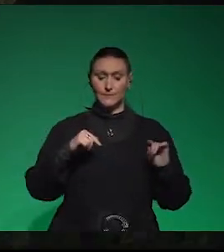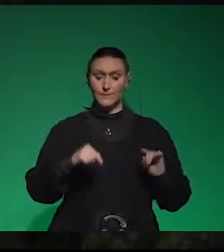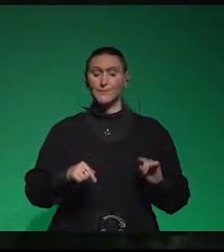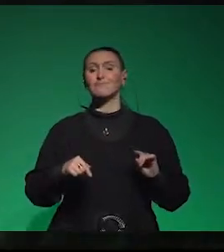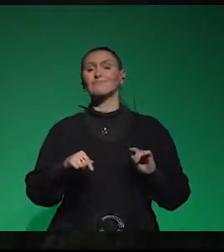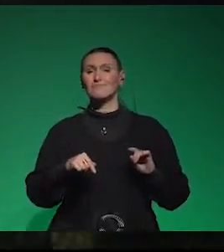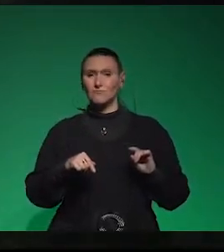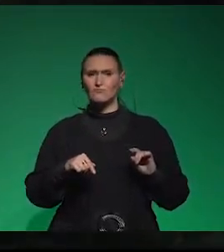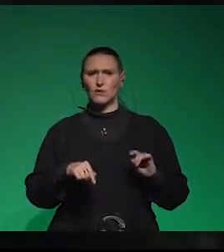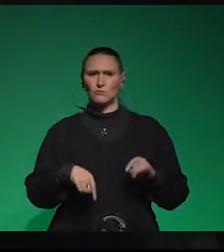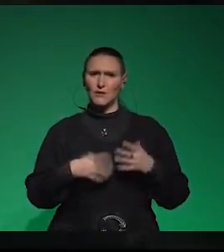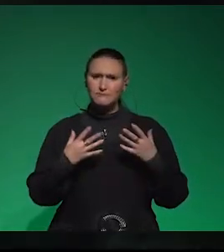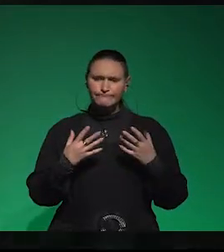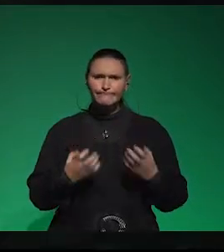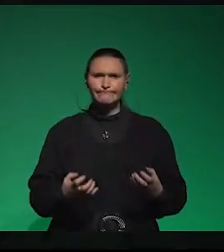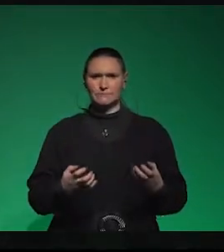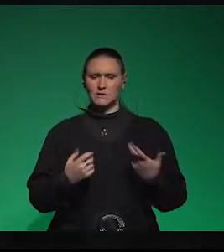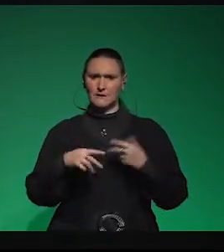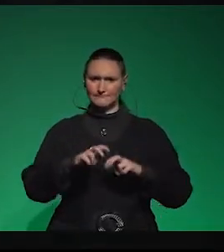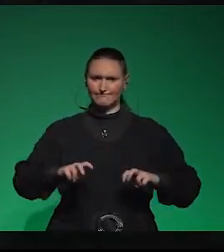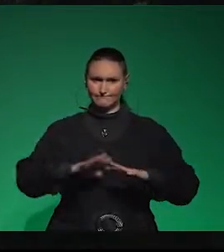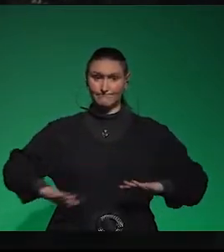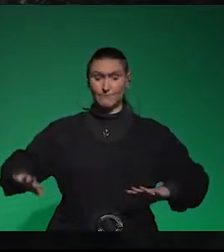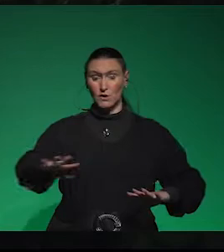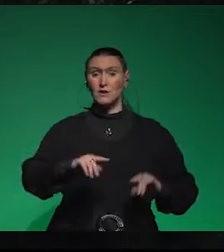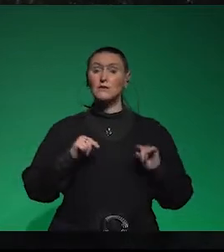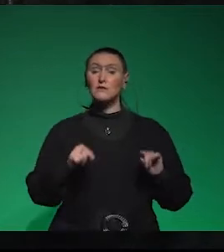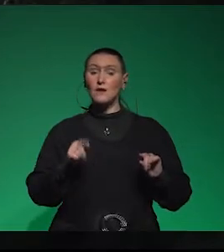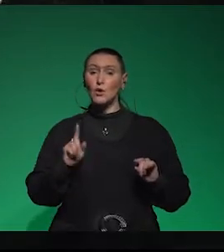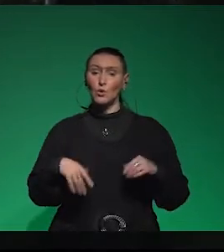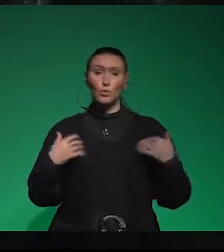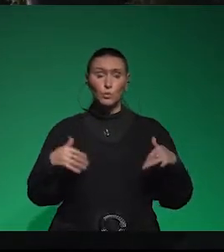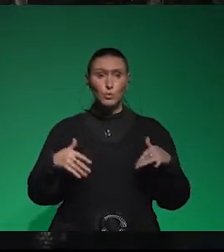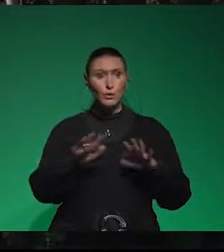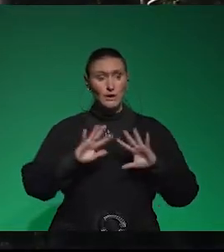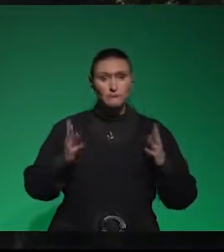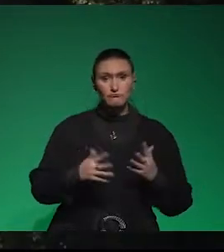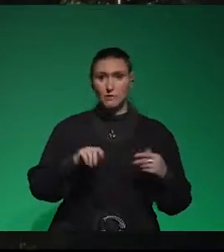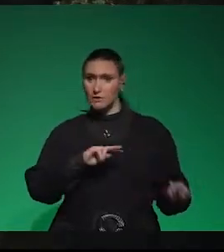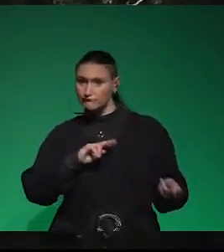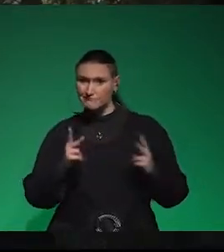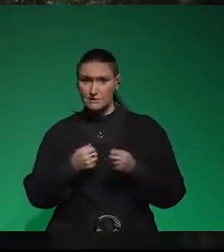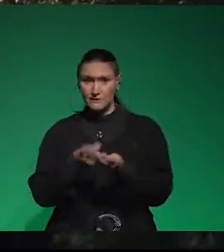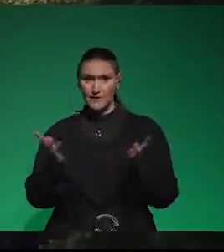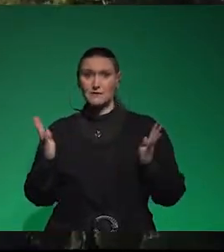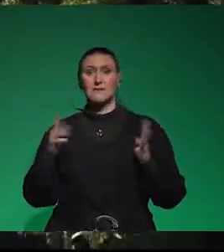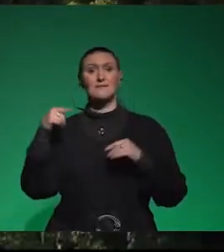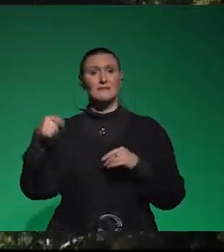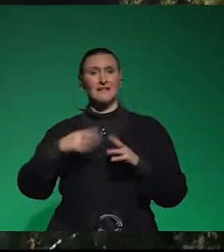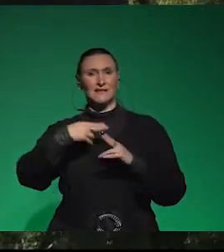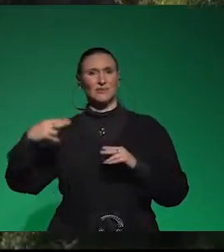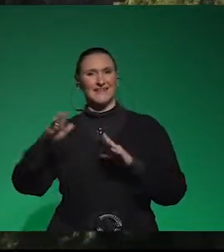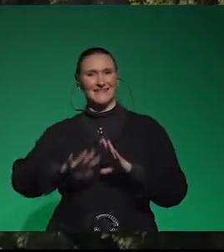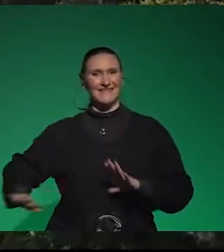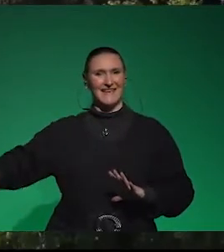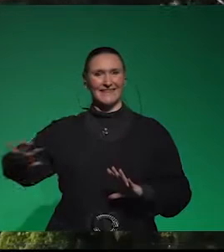area, and it is considered to be among the most diverse tropical rainforests in Southeast Asia. It's home to about